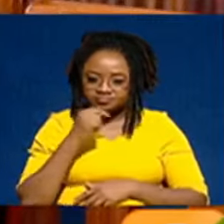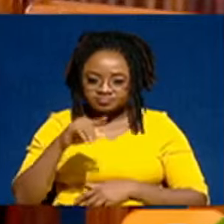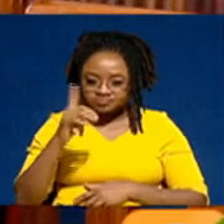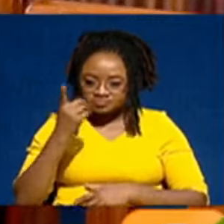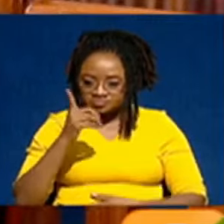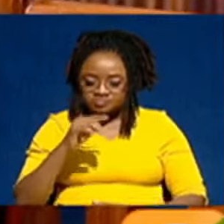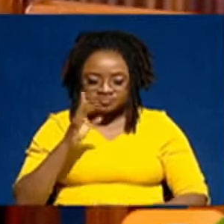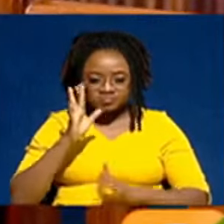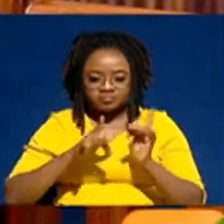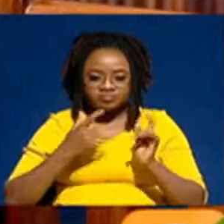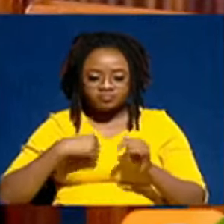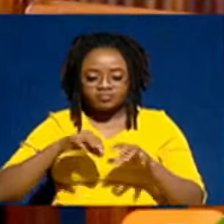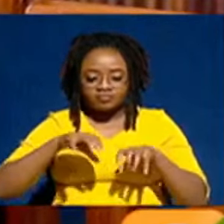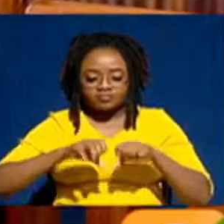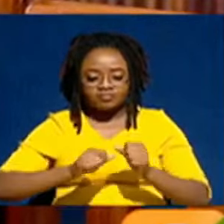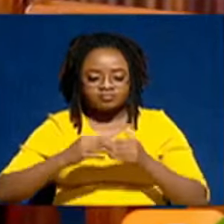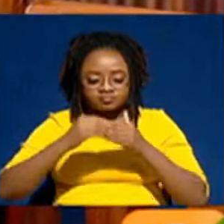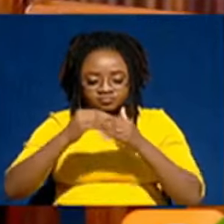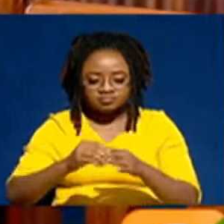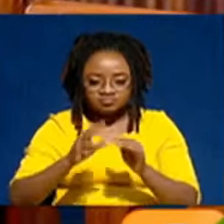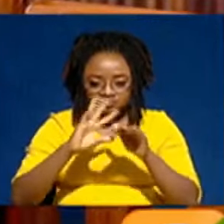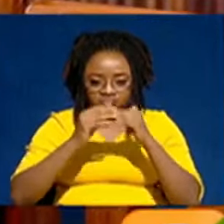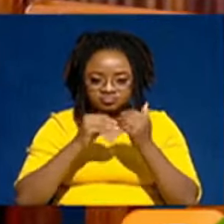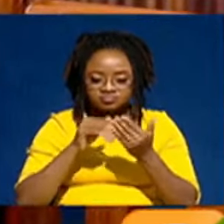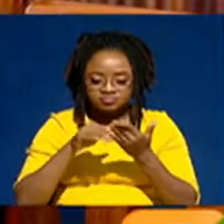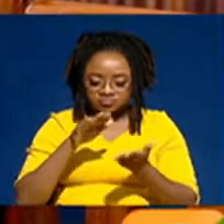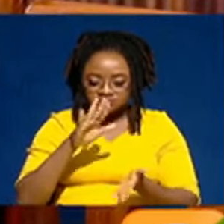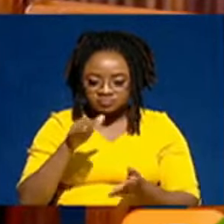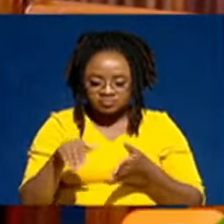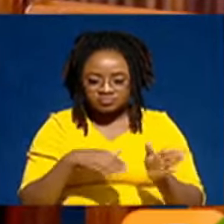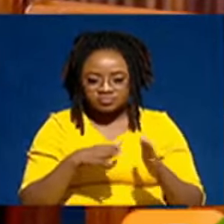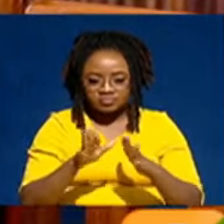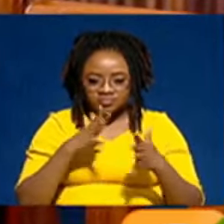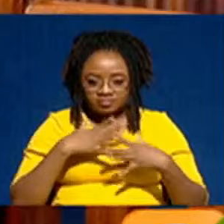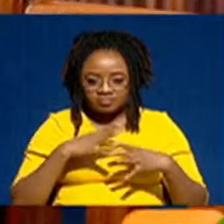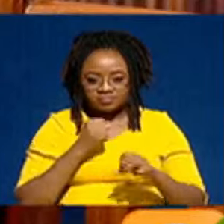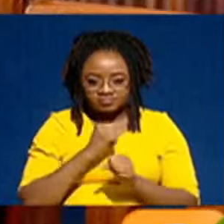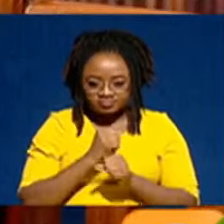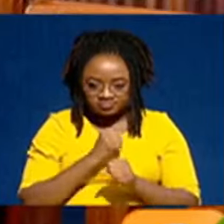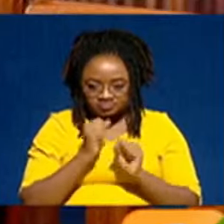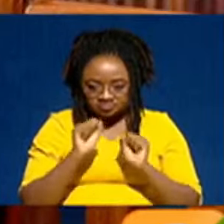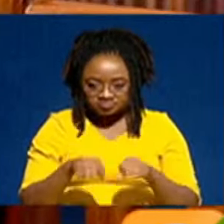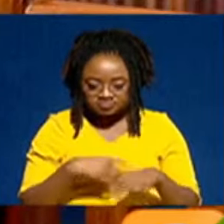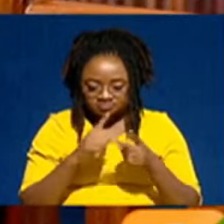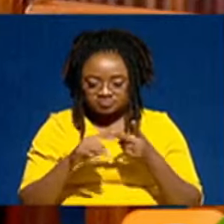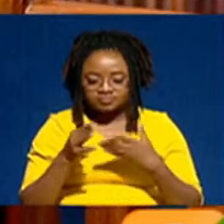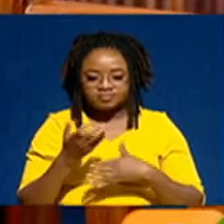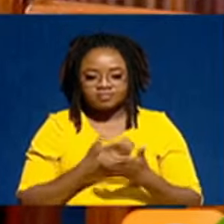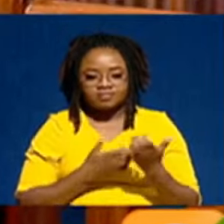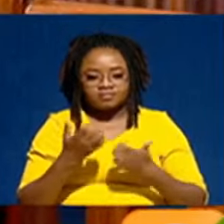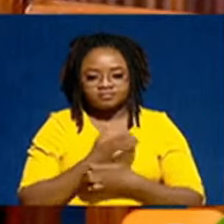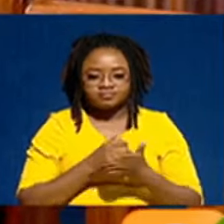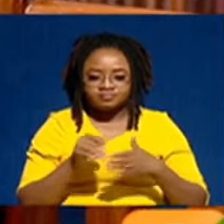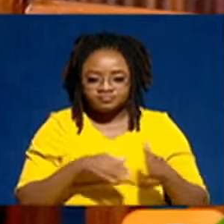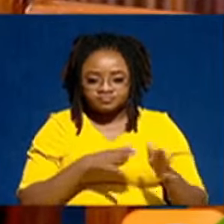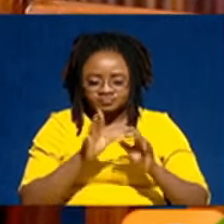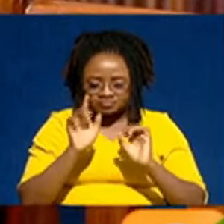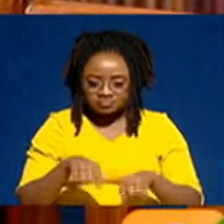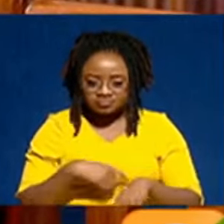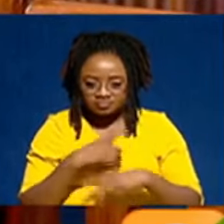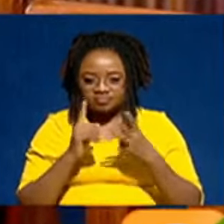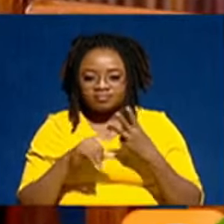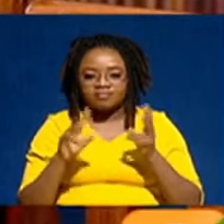opportunities that enable people to move from point A to B, either where they're looking for work, where they're looking for economic opportunities or looking for schools and so on and so